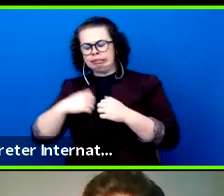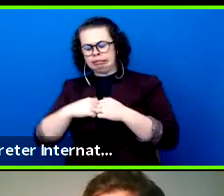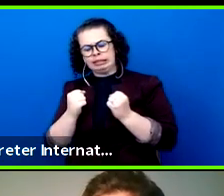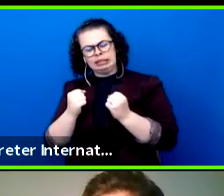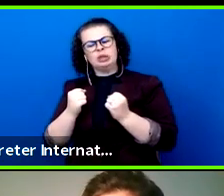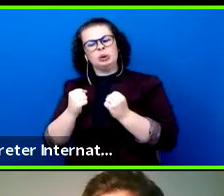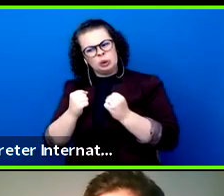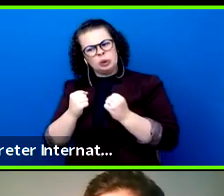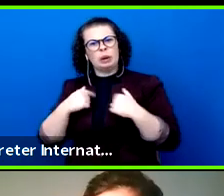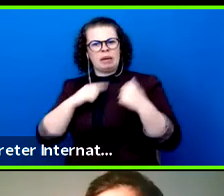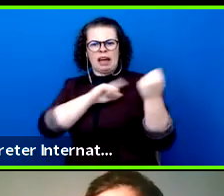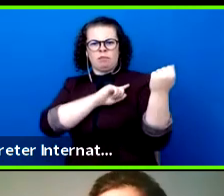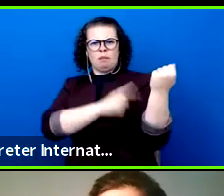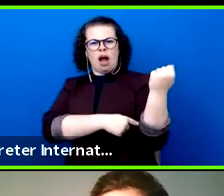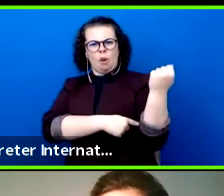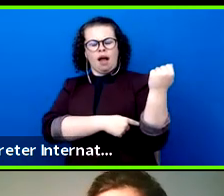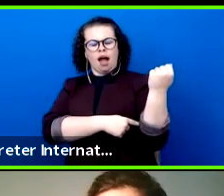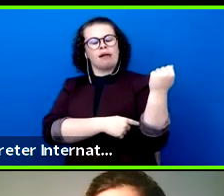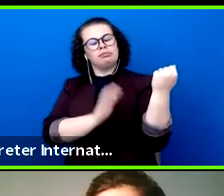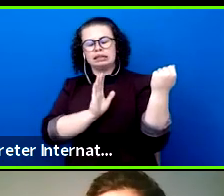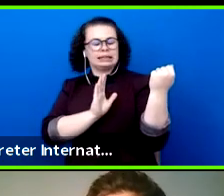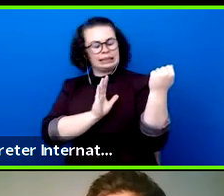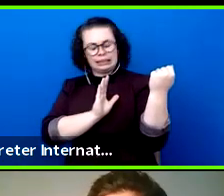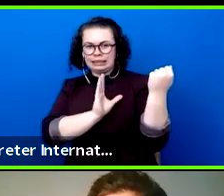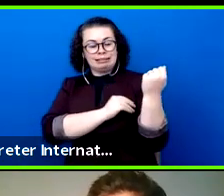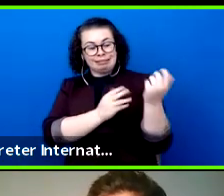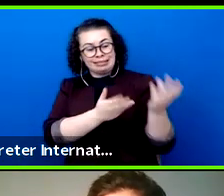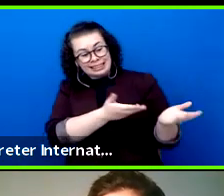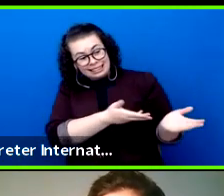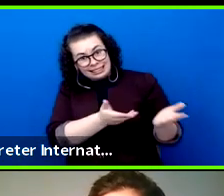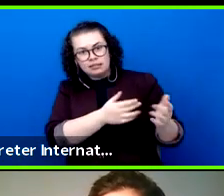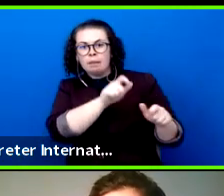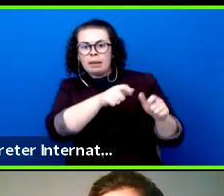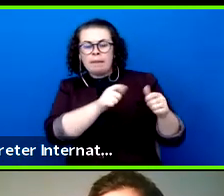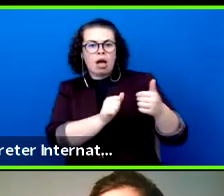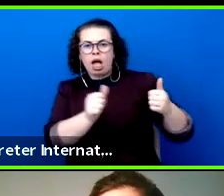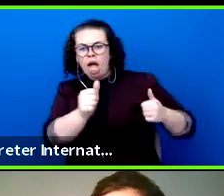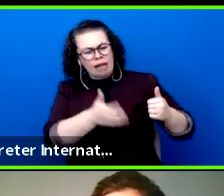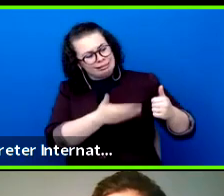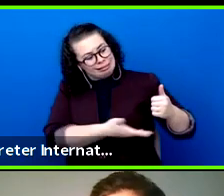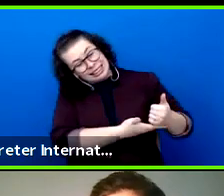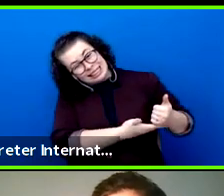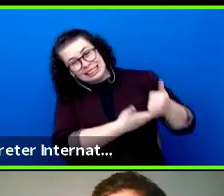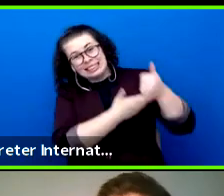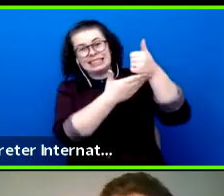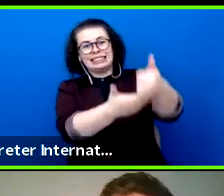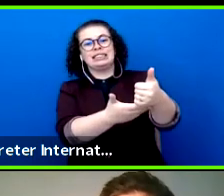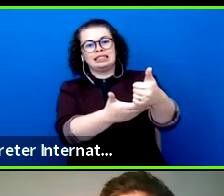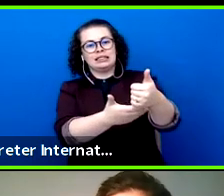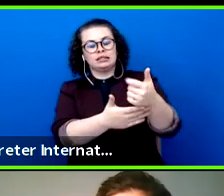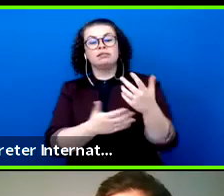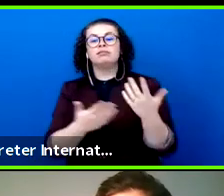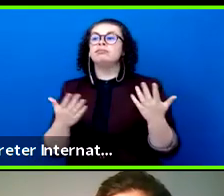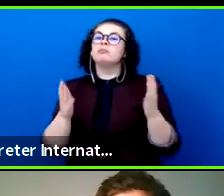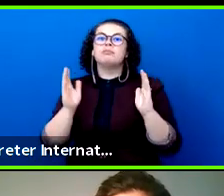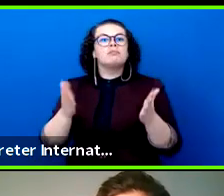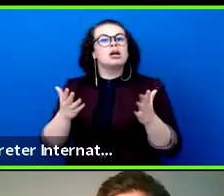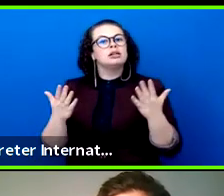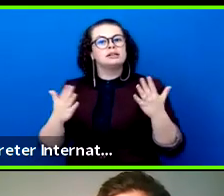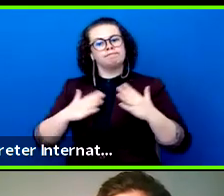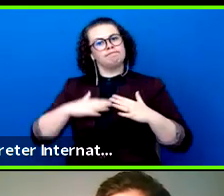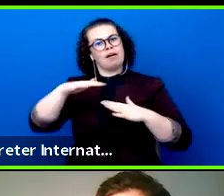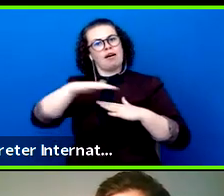and Farnas pointed out. You need to go outside in the street. You need to make paths and to open your